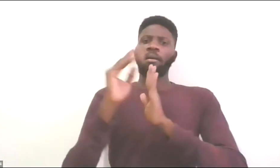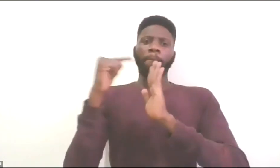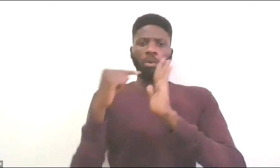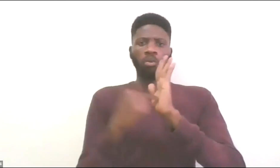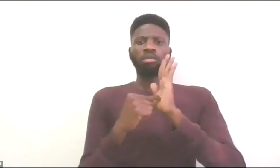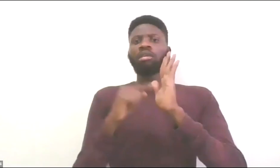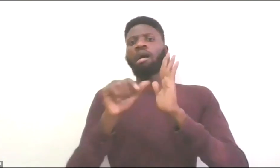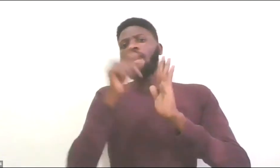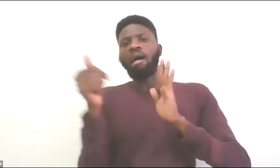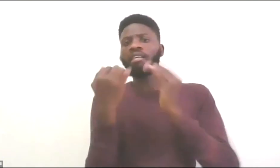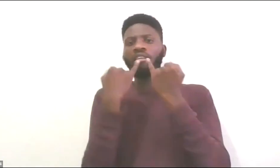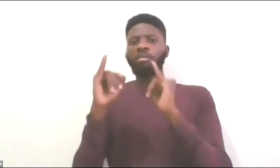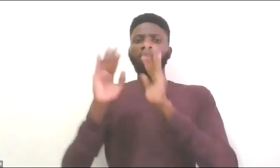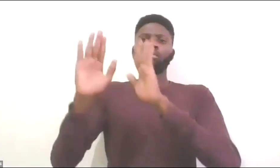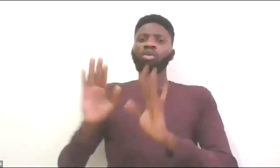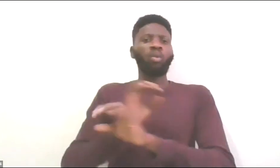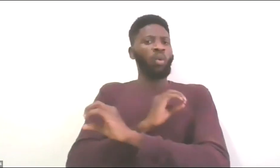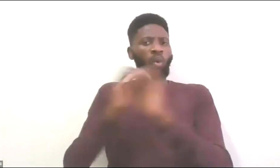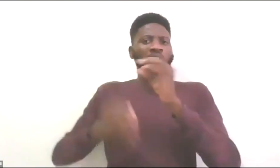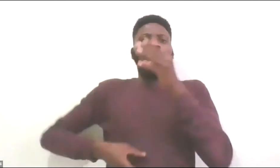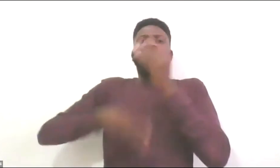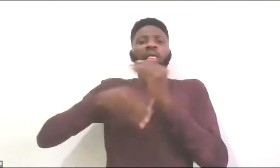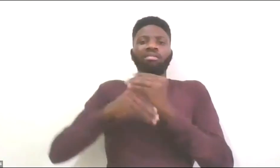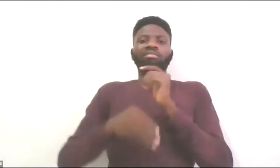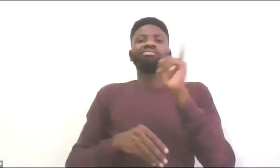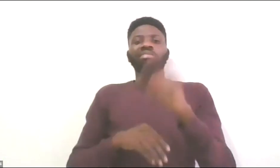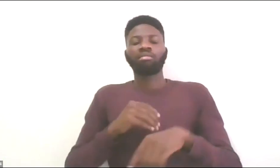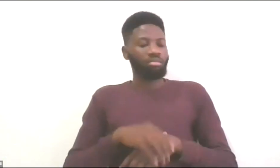many unnecessary information. All right. That's okay.